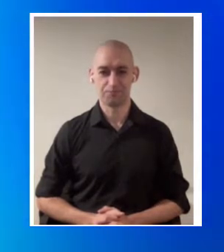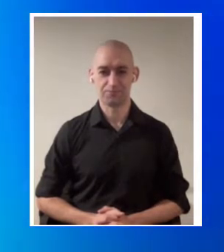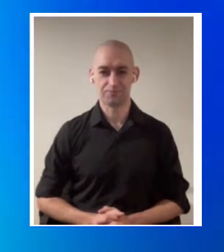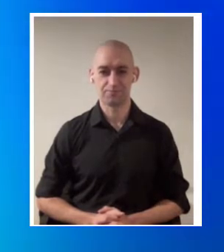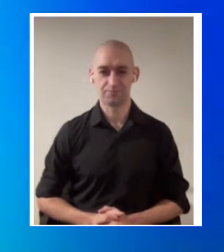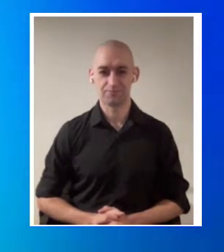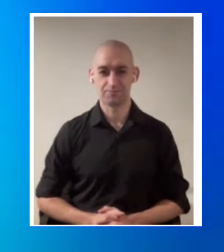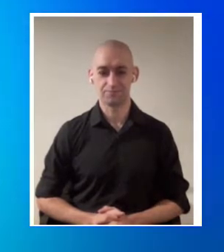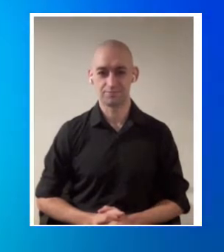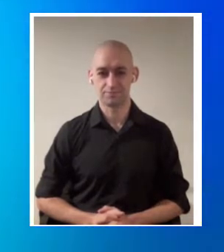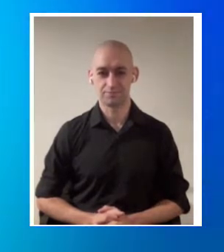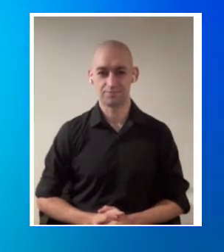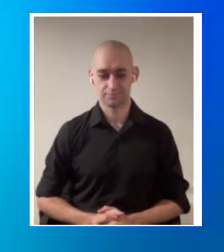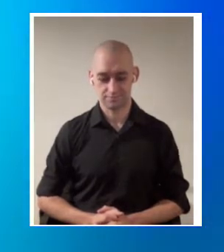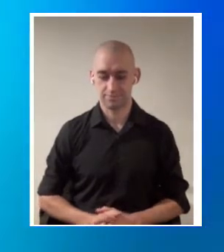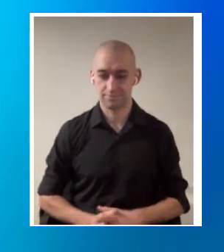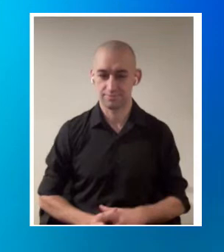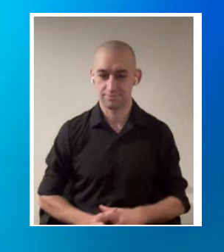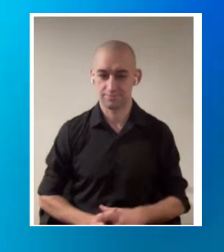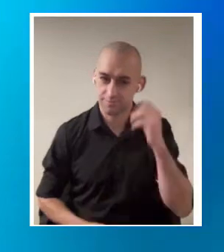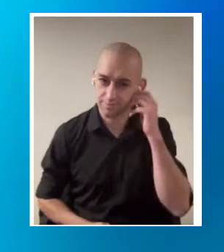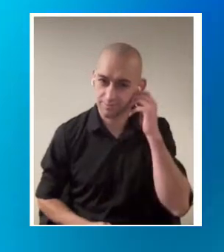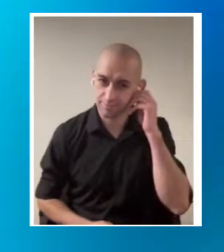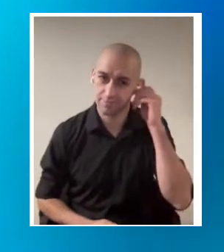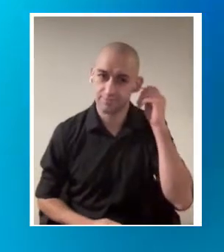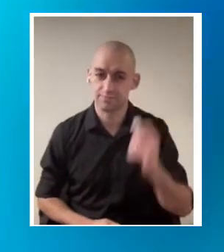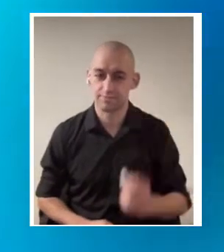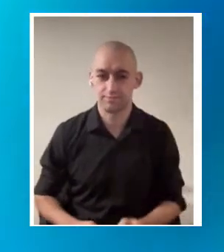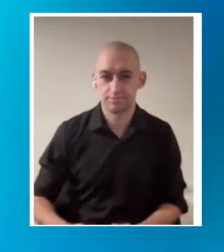the presenter room.